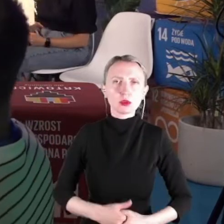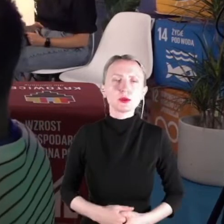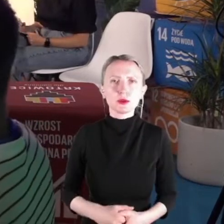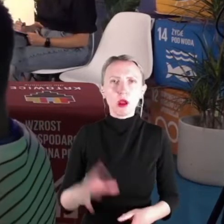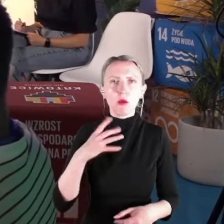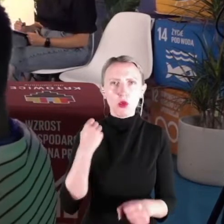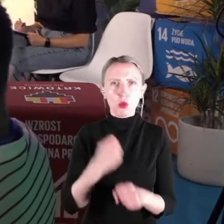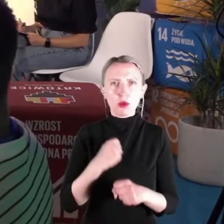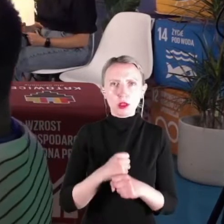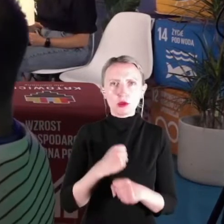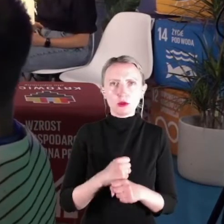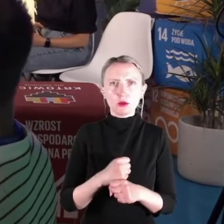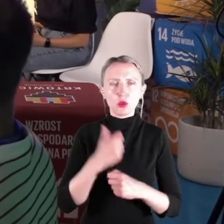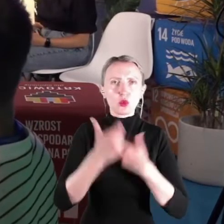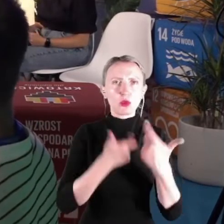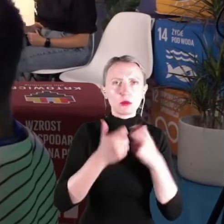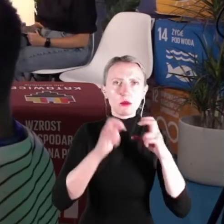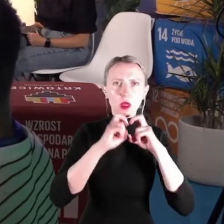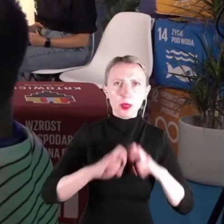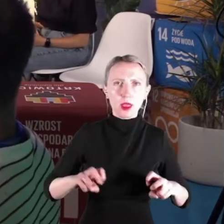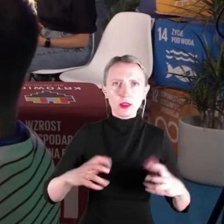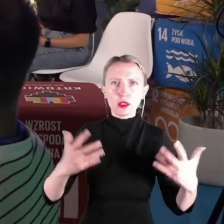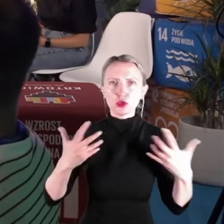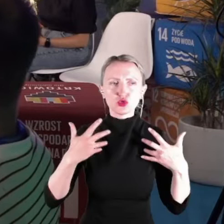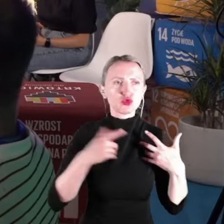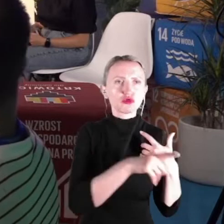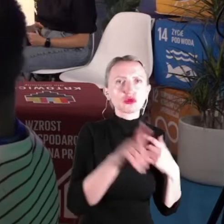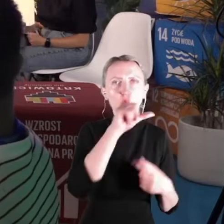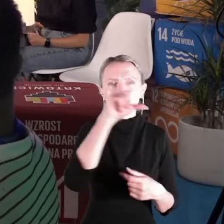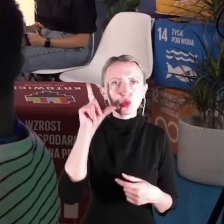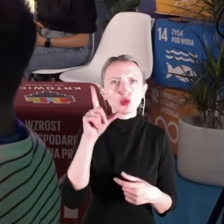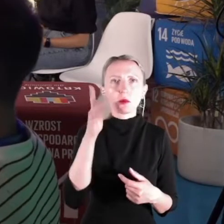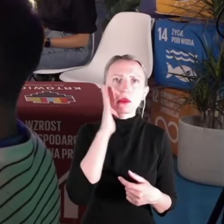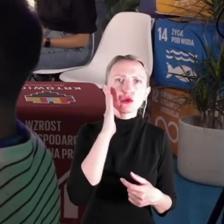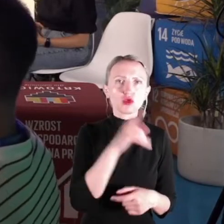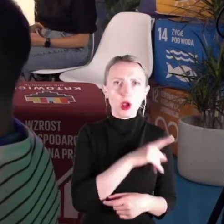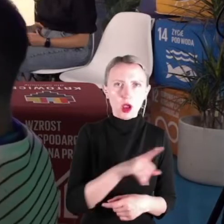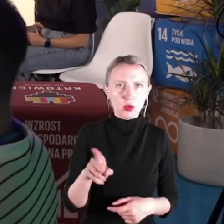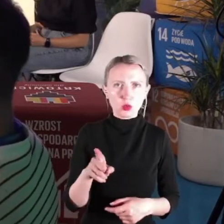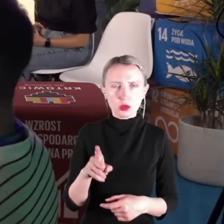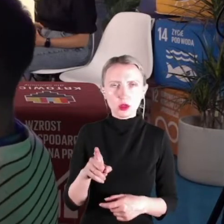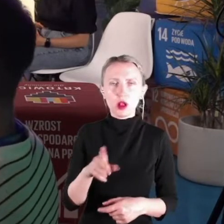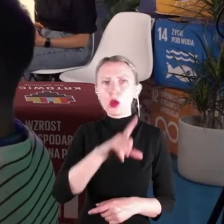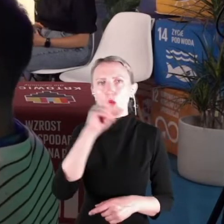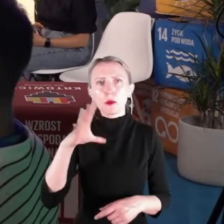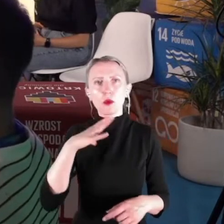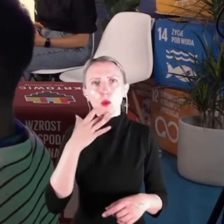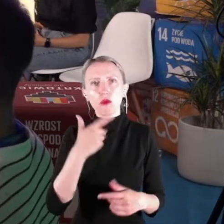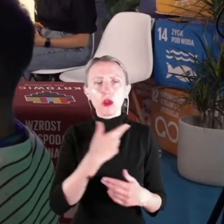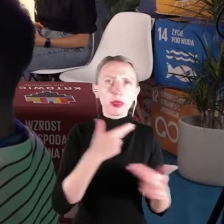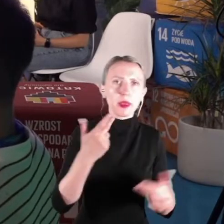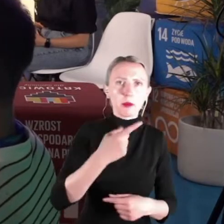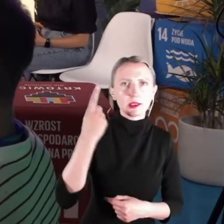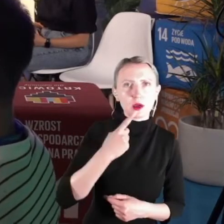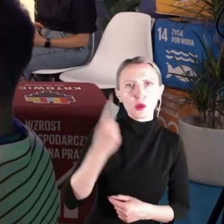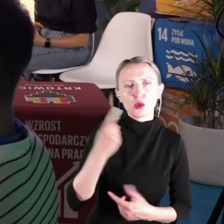Moravia within Medellin. Its people kept on telling us about the menace of eviction and how much they desired to remain in this territory that they had